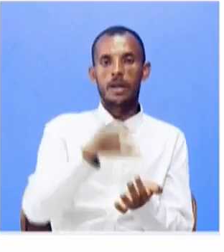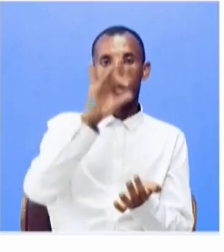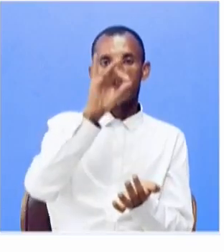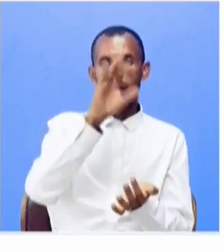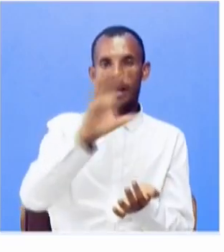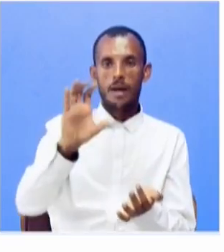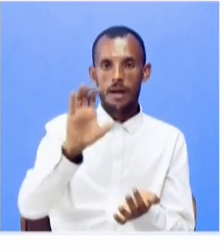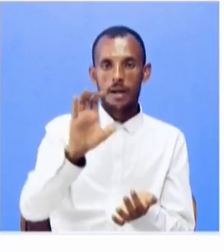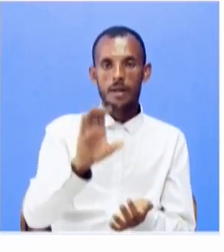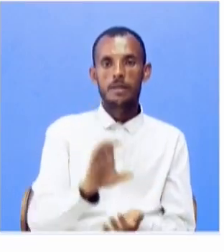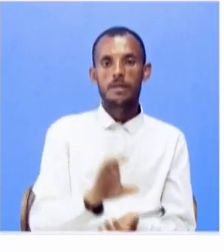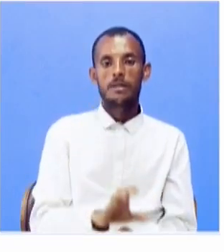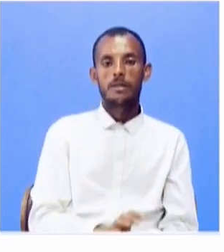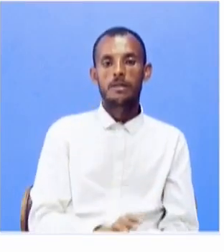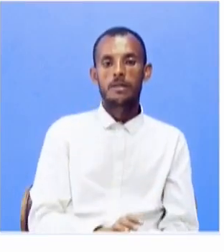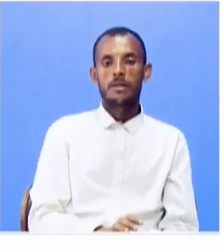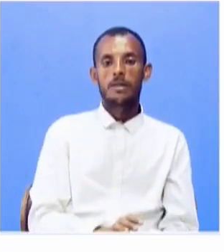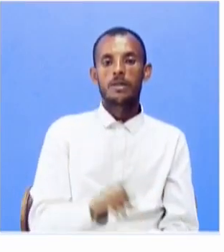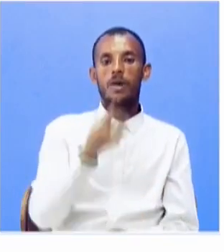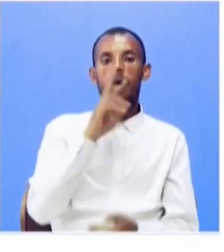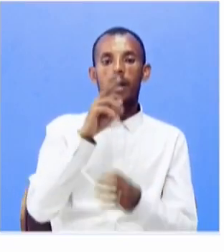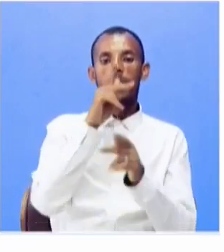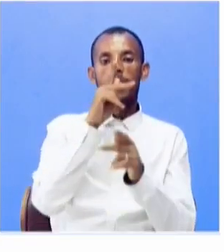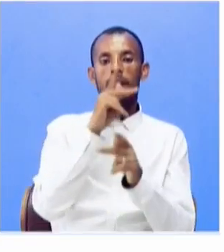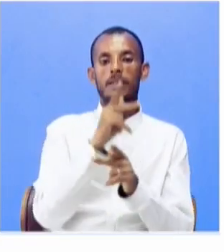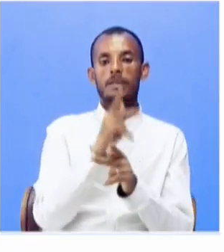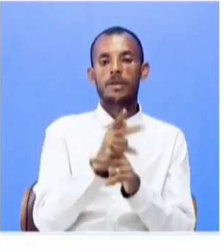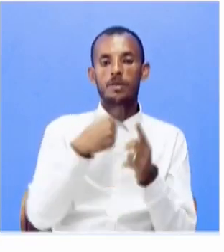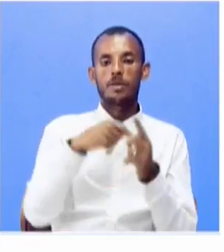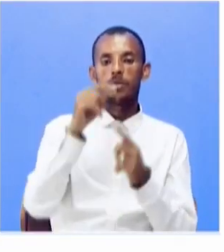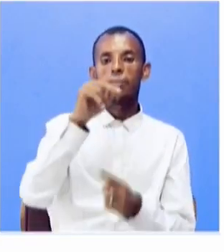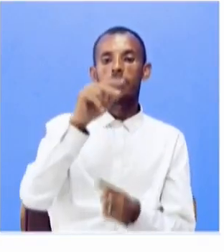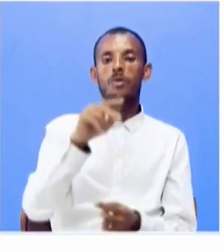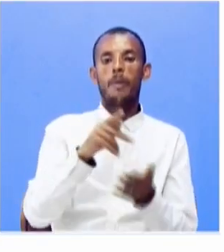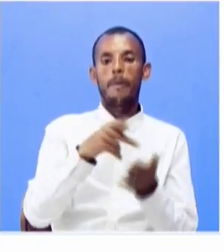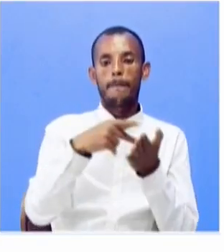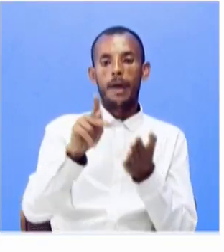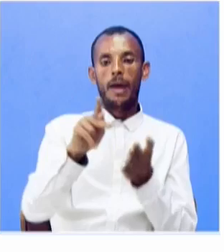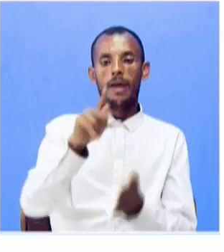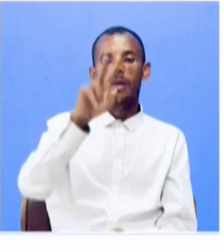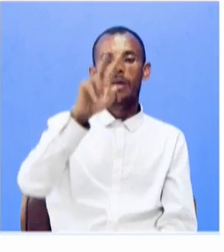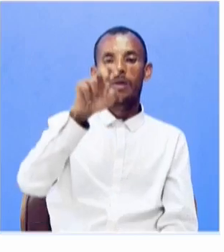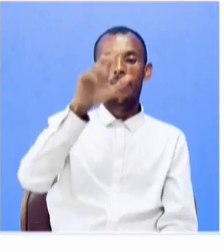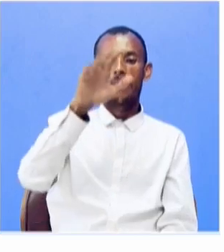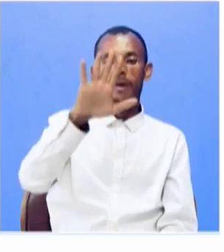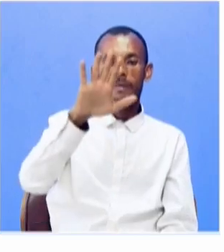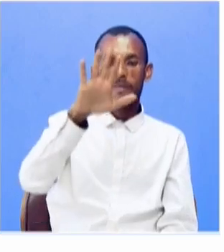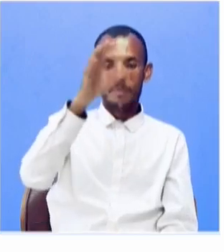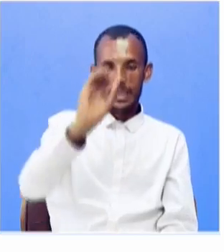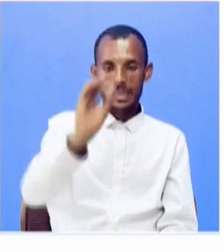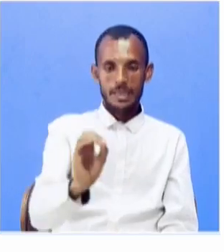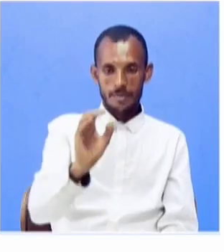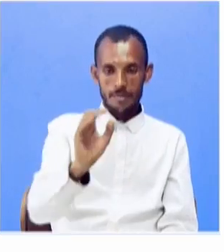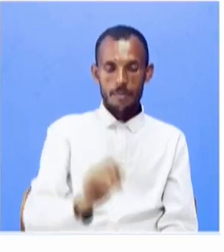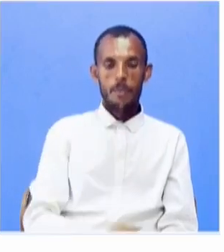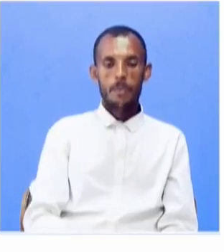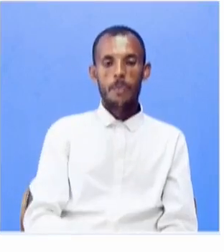7,800, you are expected to pay 25%.